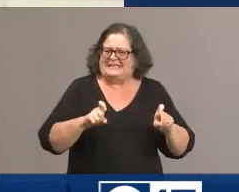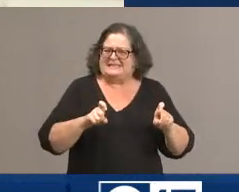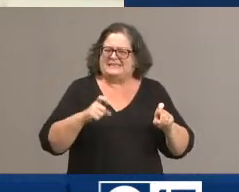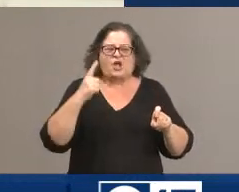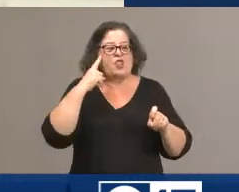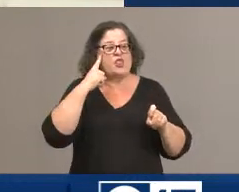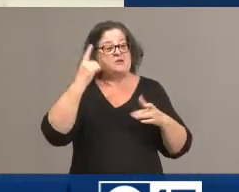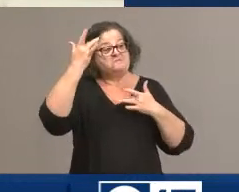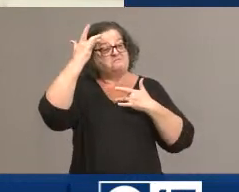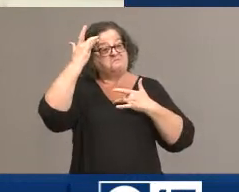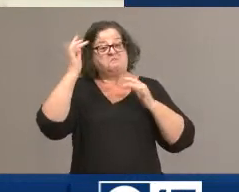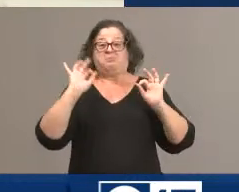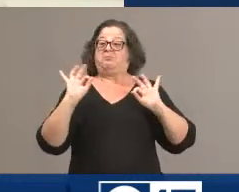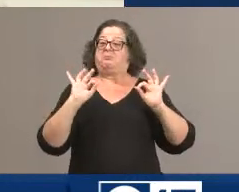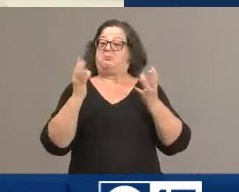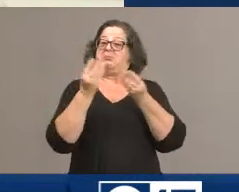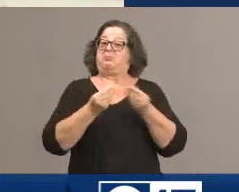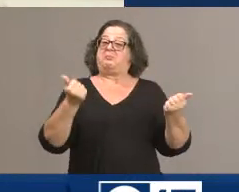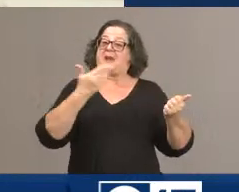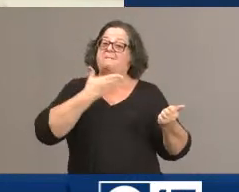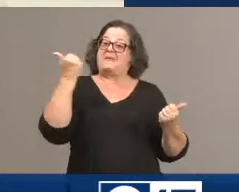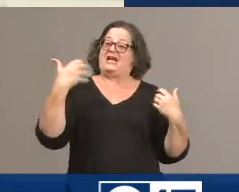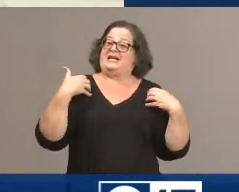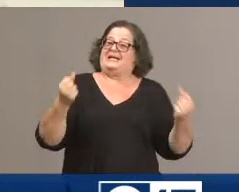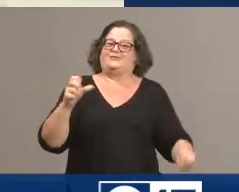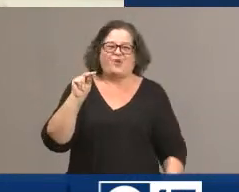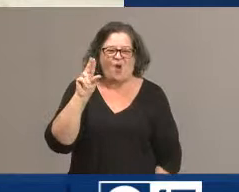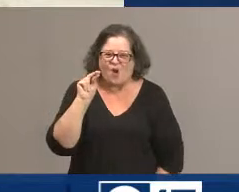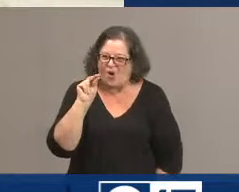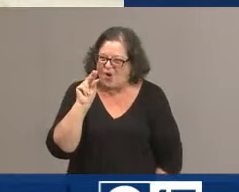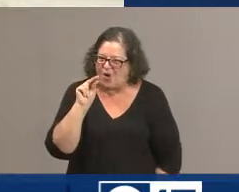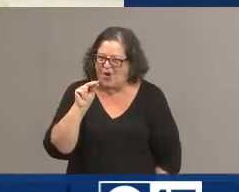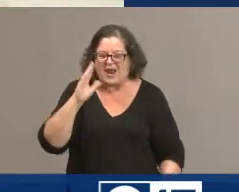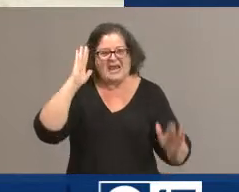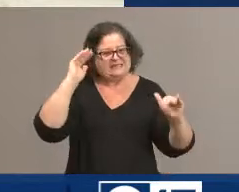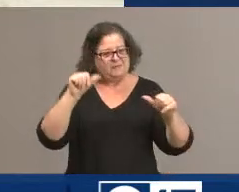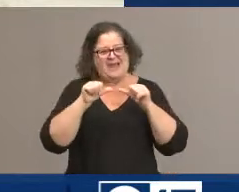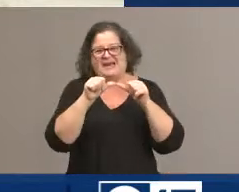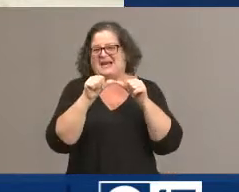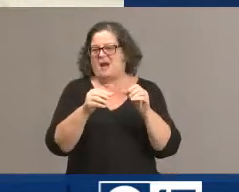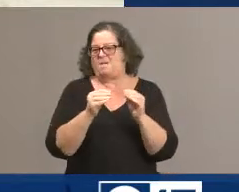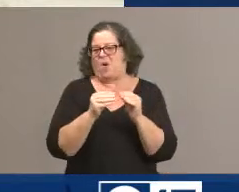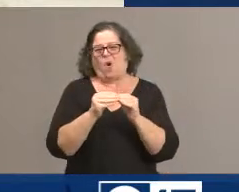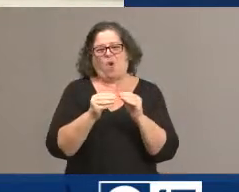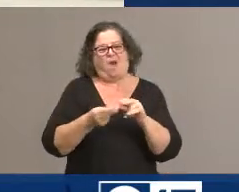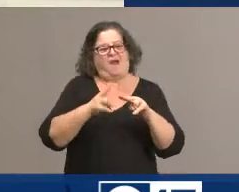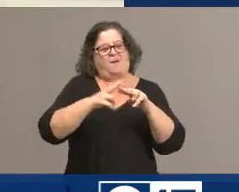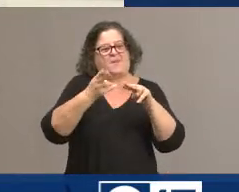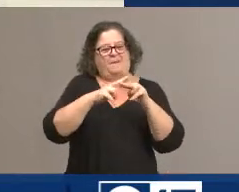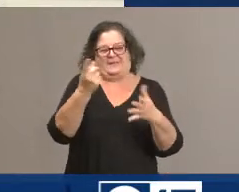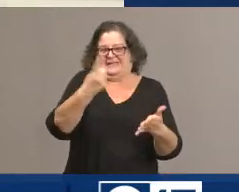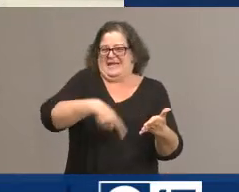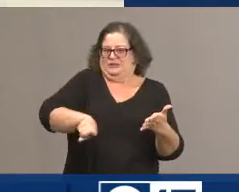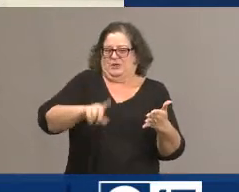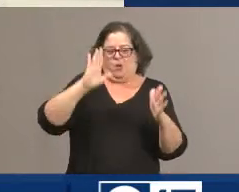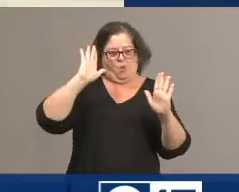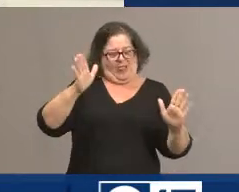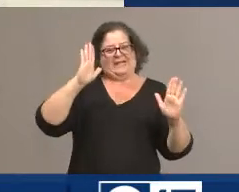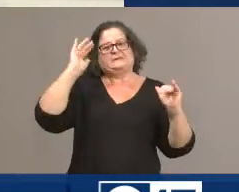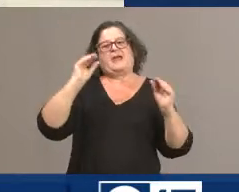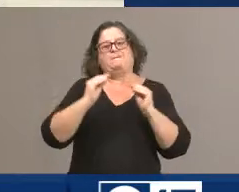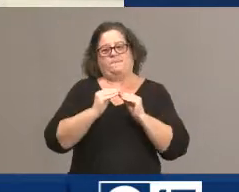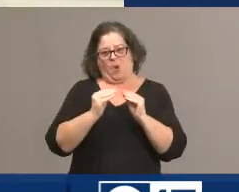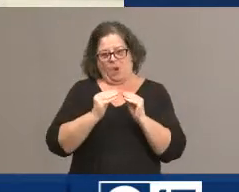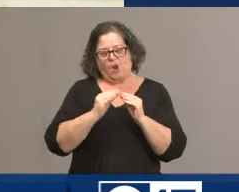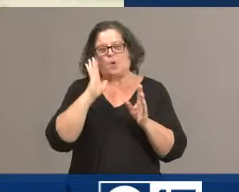is that next week our numbers will be worse. It will take several weeks for the mitigations that we